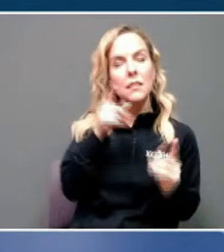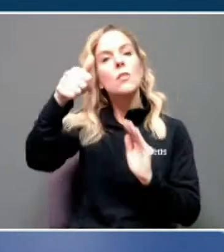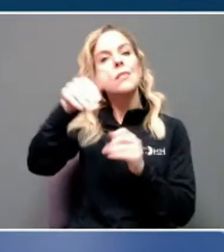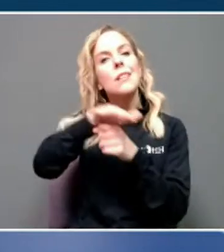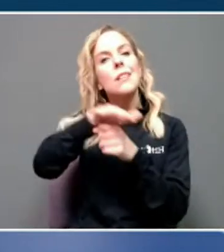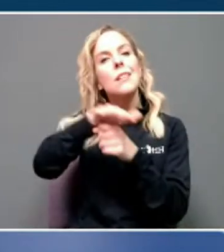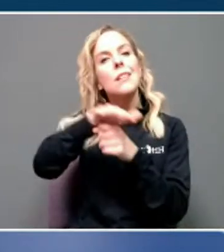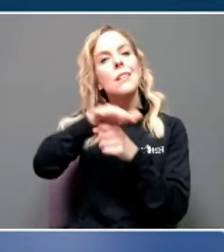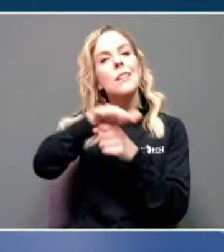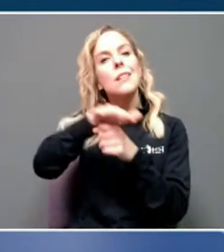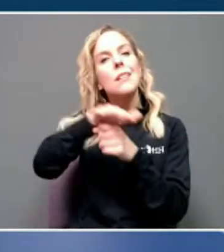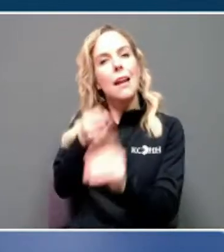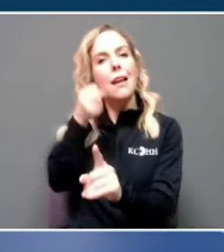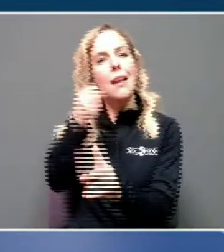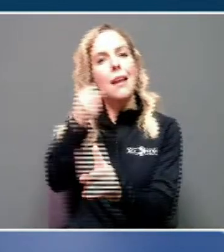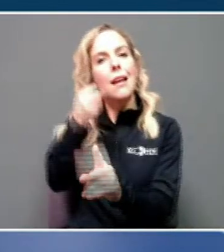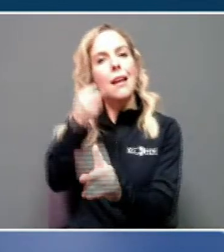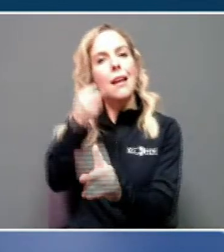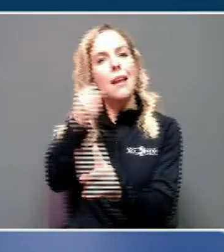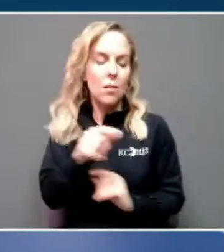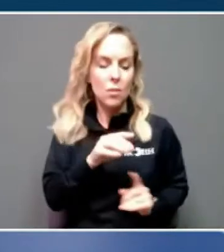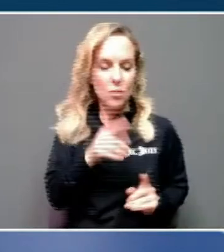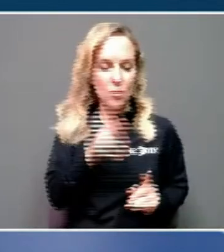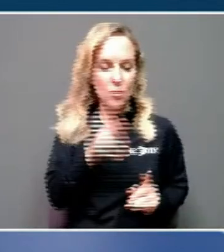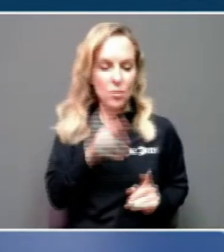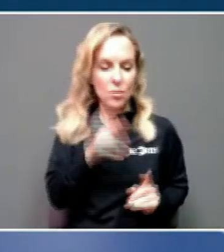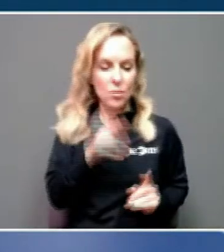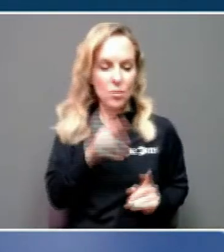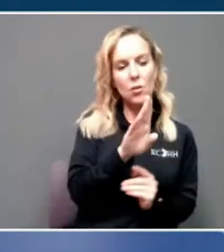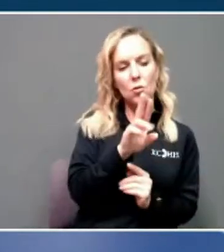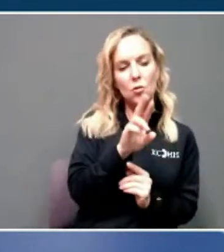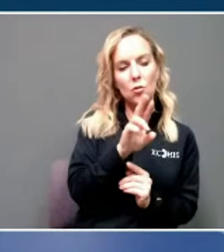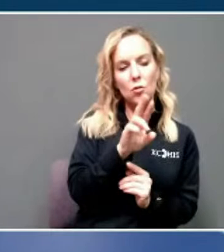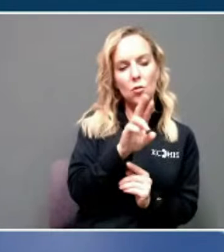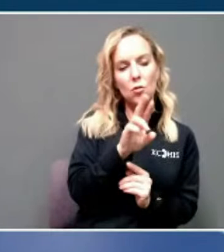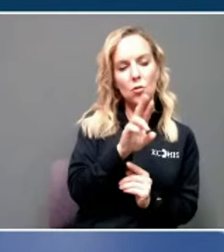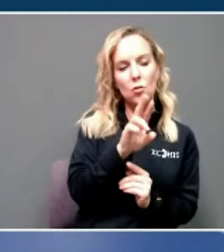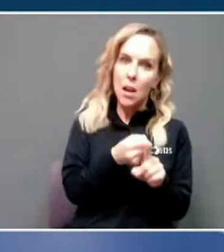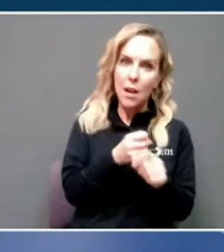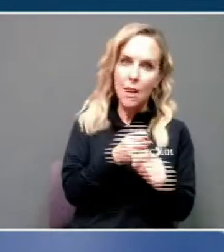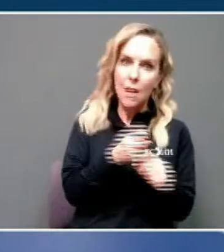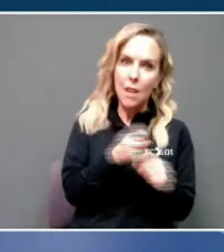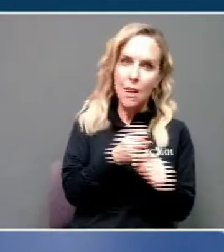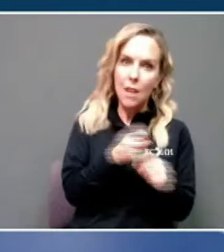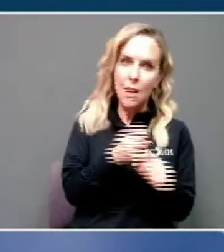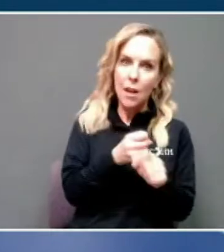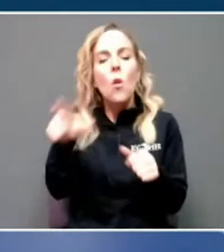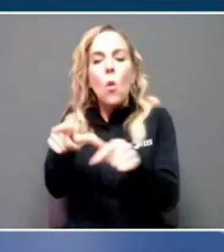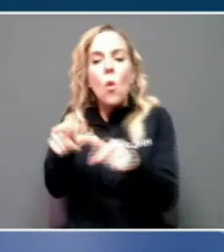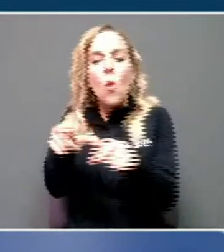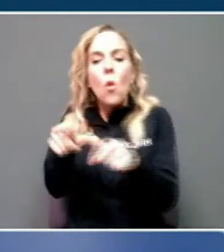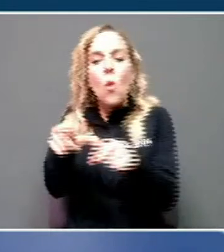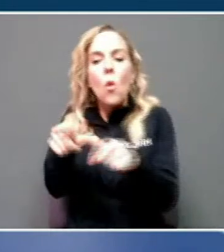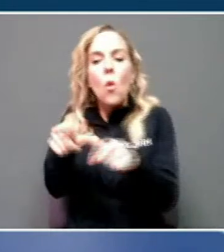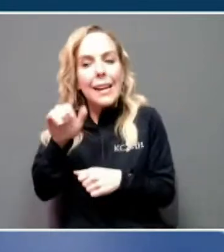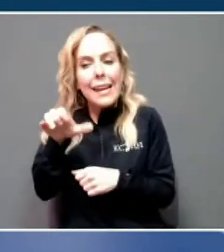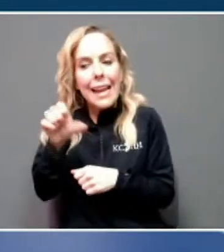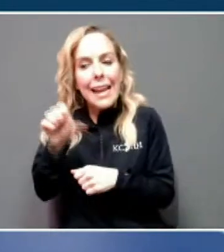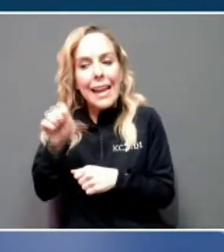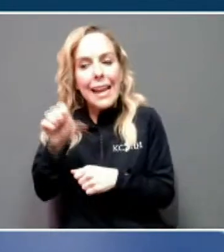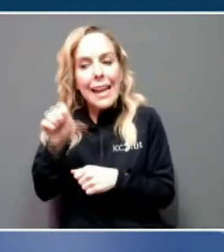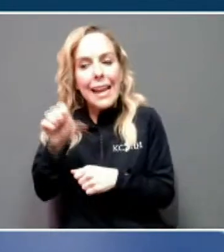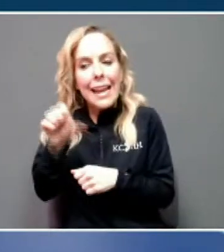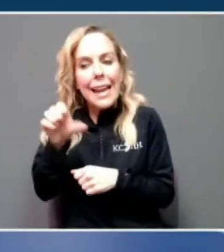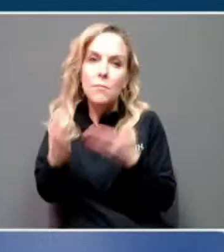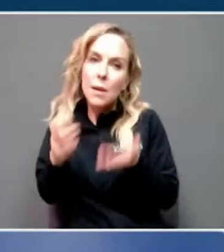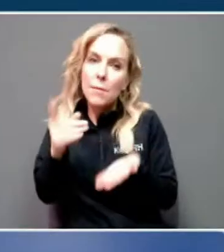say, our urban areas, which got hit first. So for some places out in the state, if you're looking at local cases, this might be the highest week.